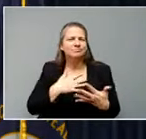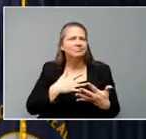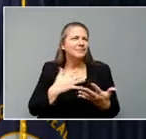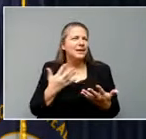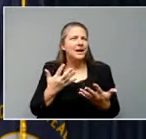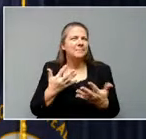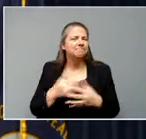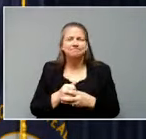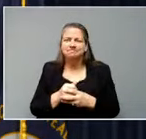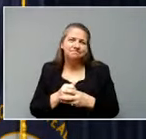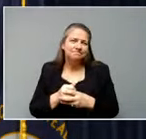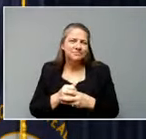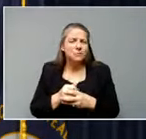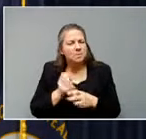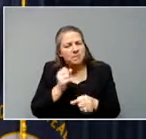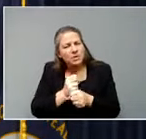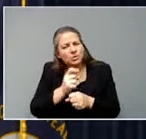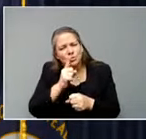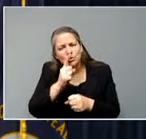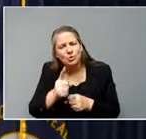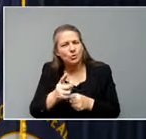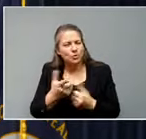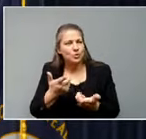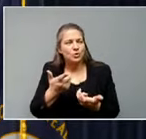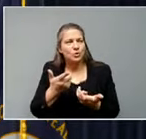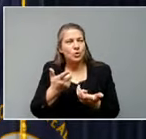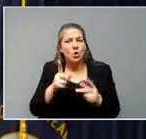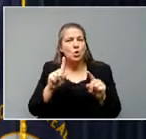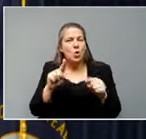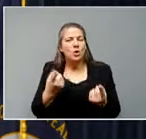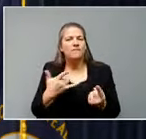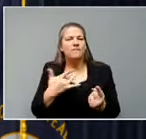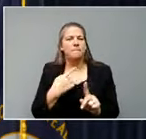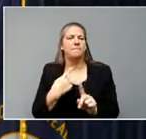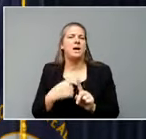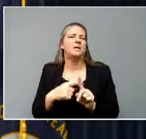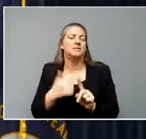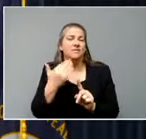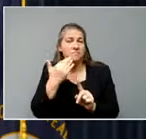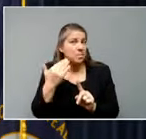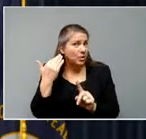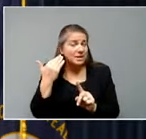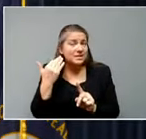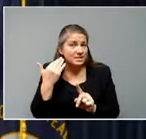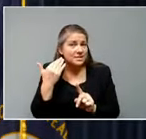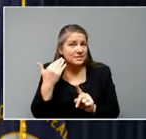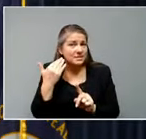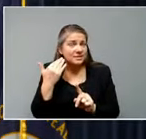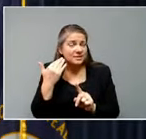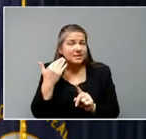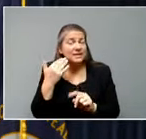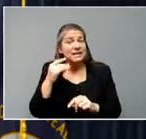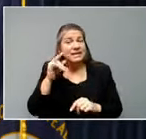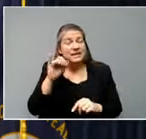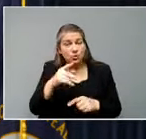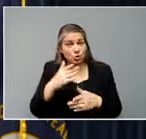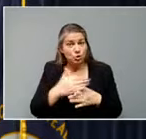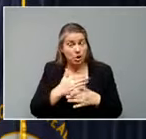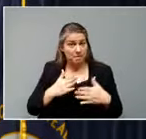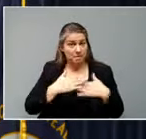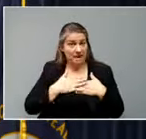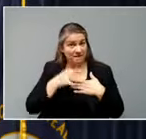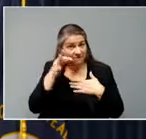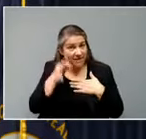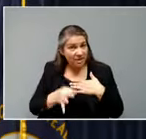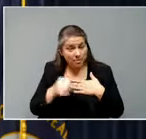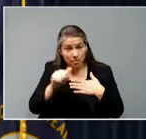So let's make sure that there are only positive memories coming out of it. And if you share my faith, remember Christmas